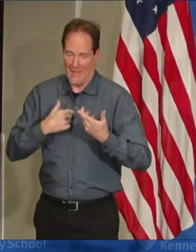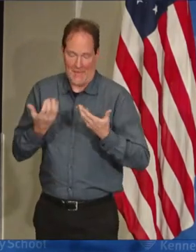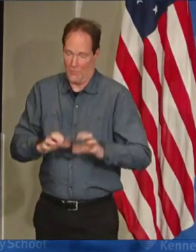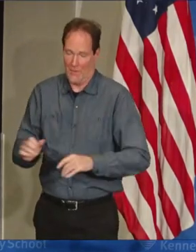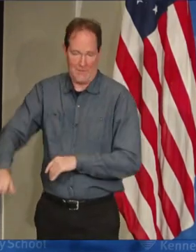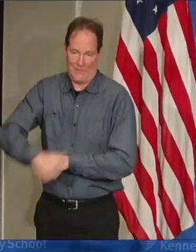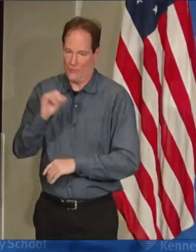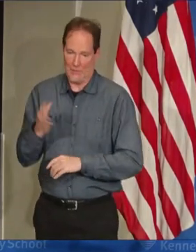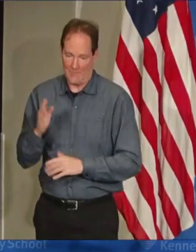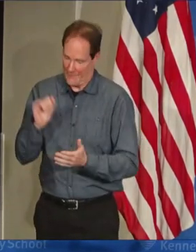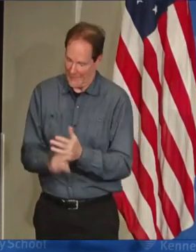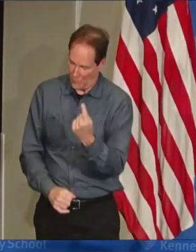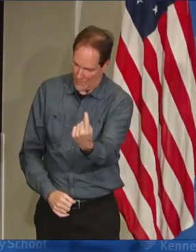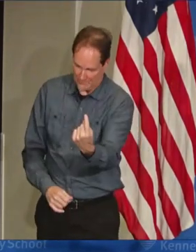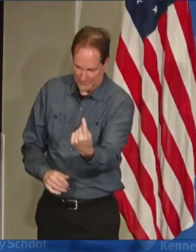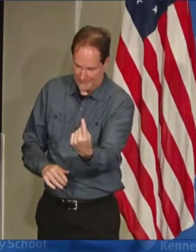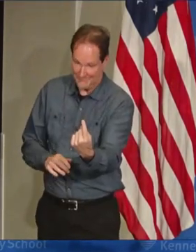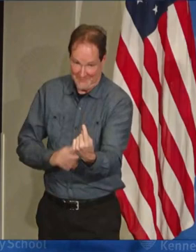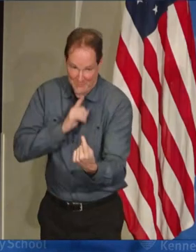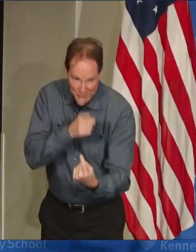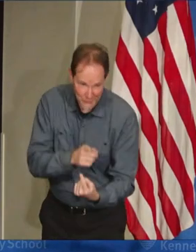really. And so